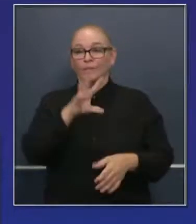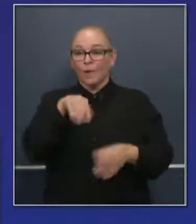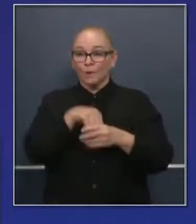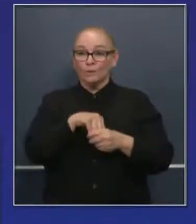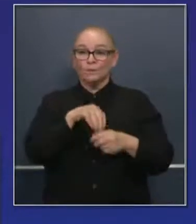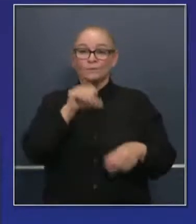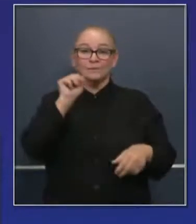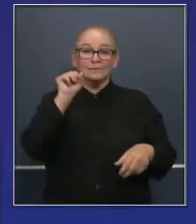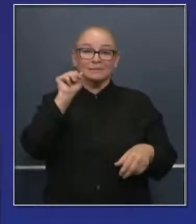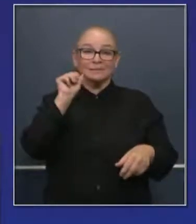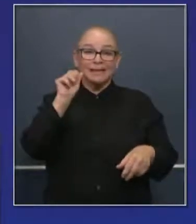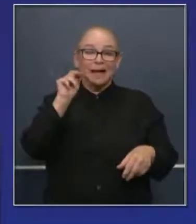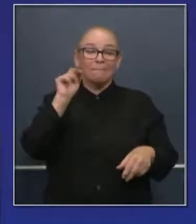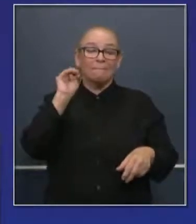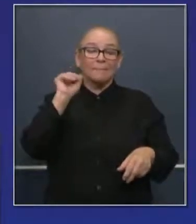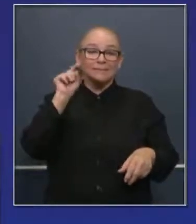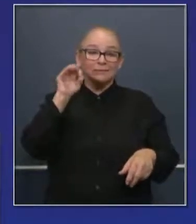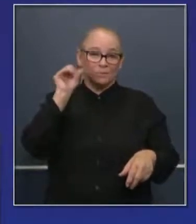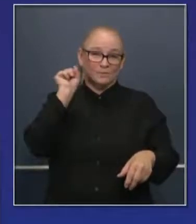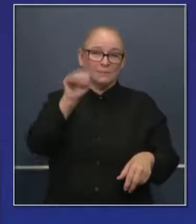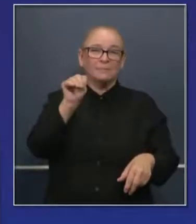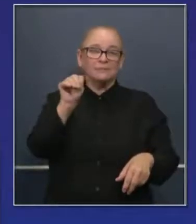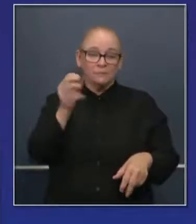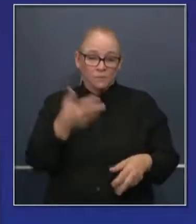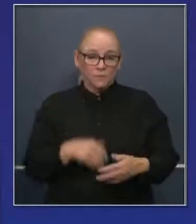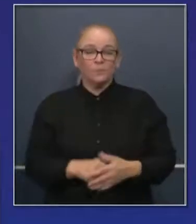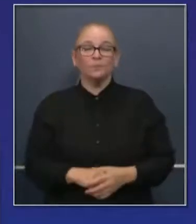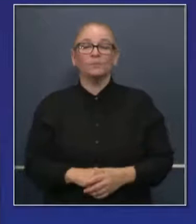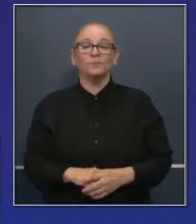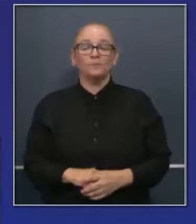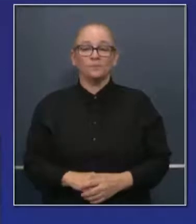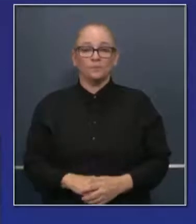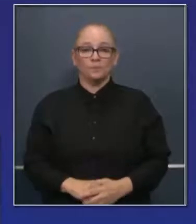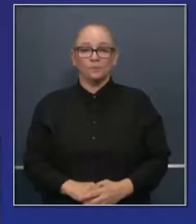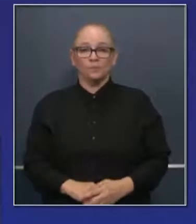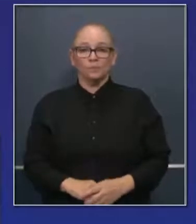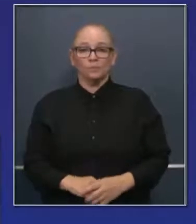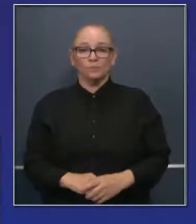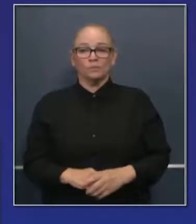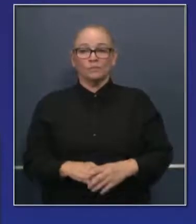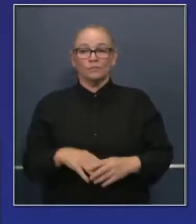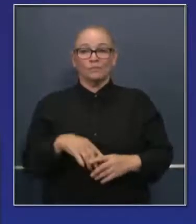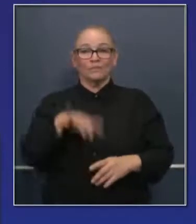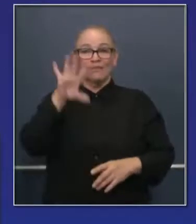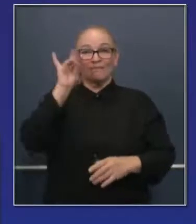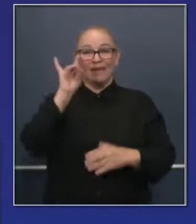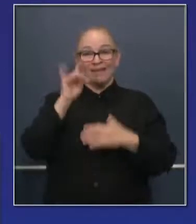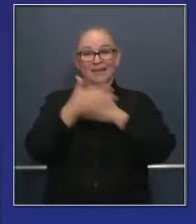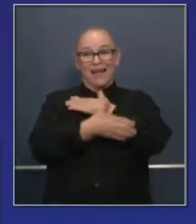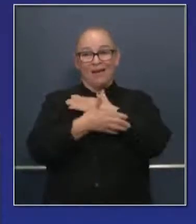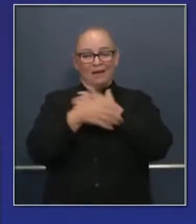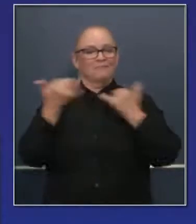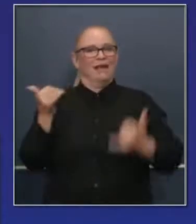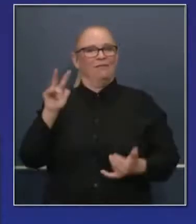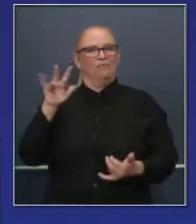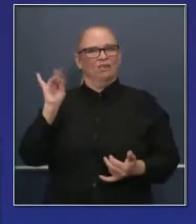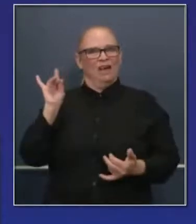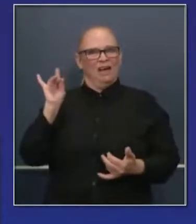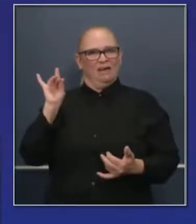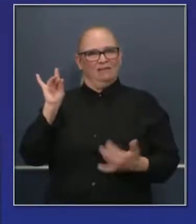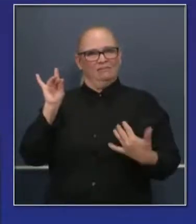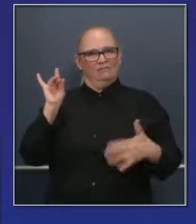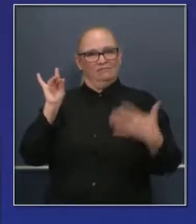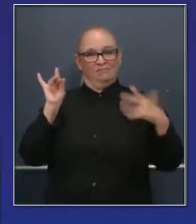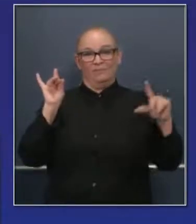County on the list. 58 counties in the state of California, though, again, these 38 counties represent the vast majority of the population in